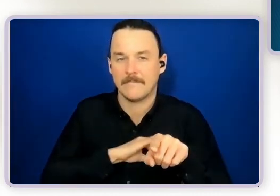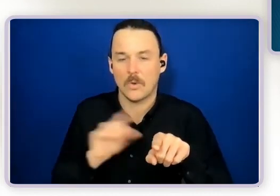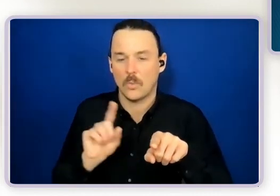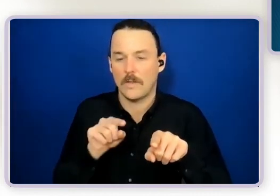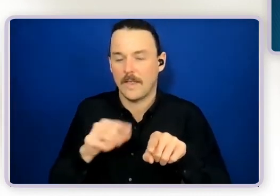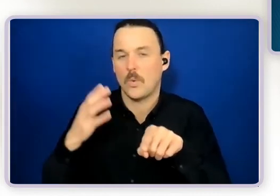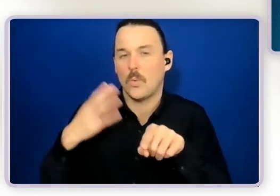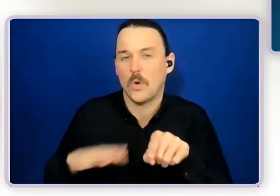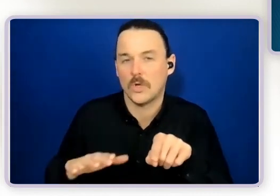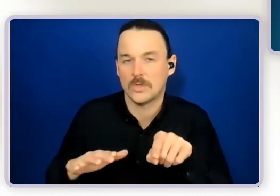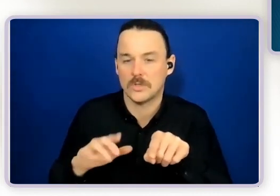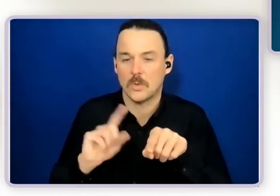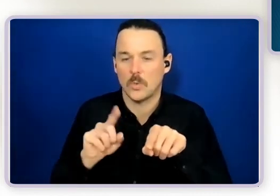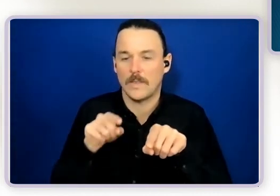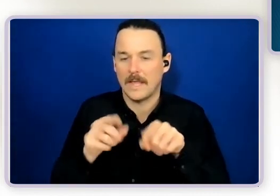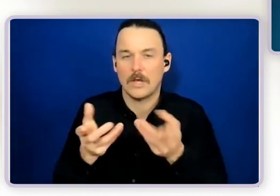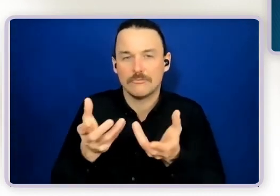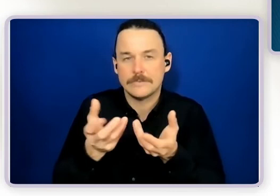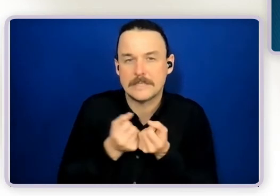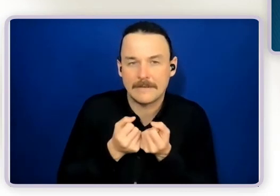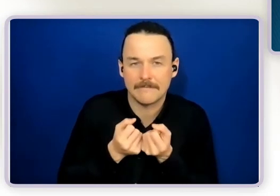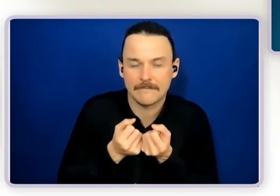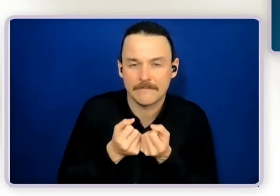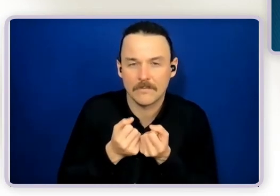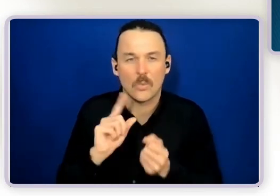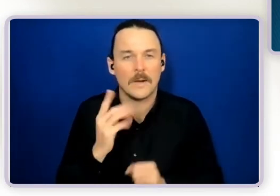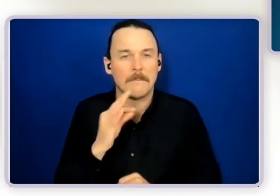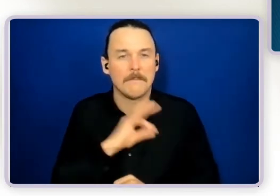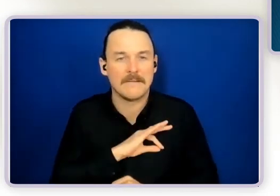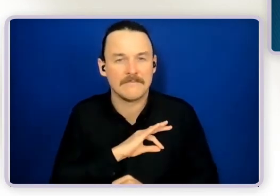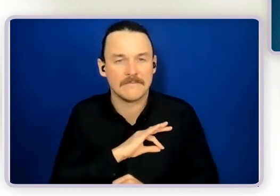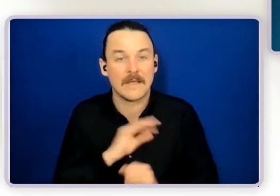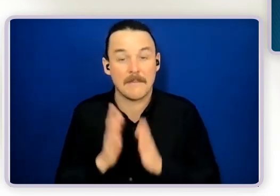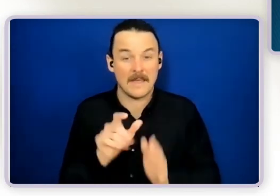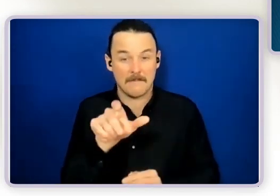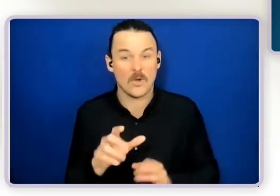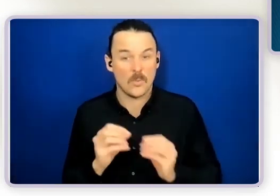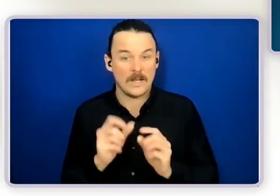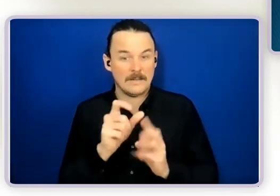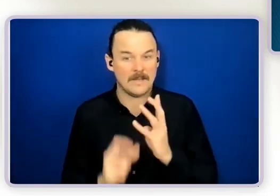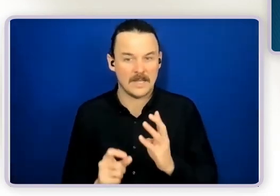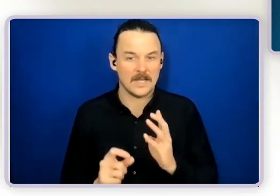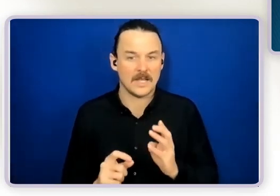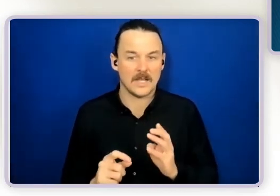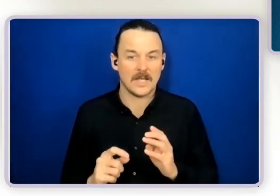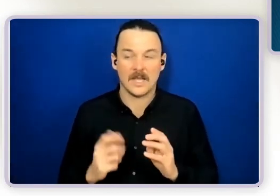the behaviour serve for the person with a disability?